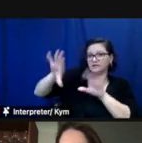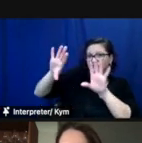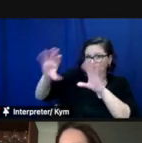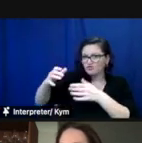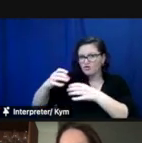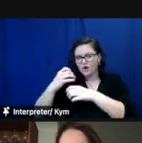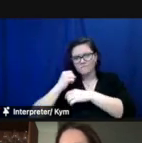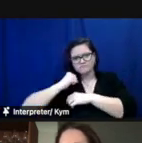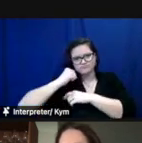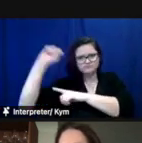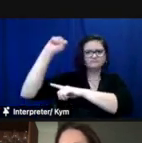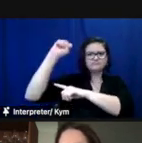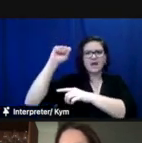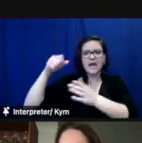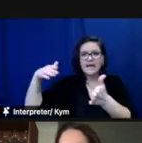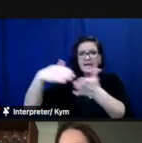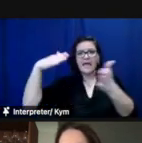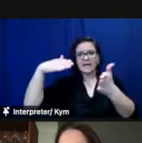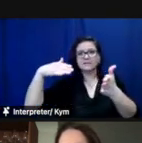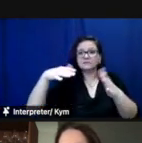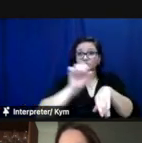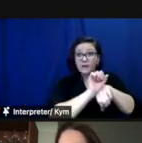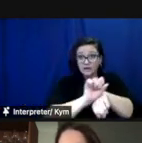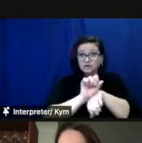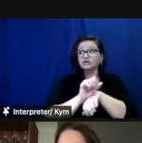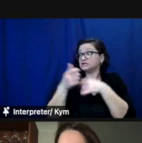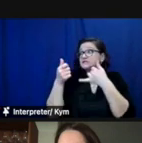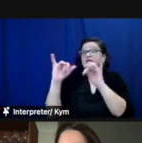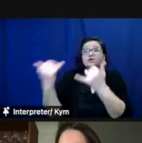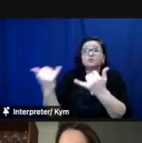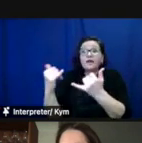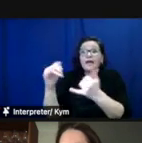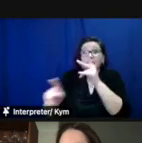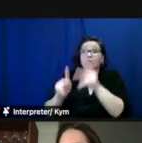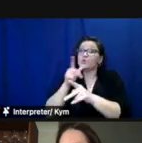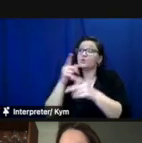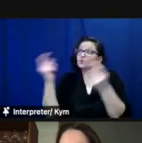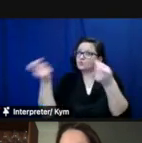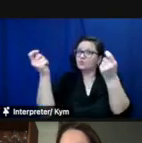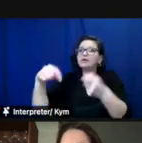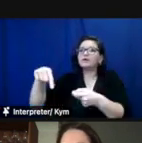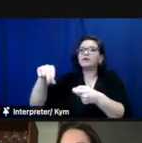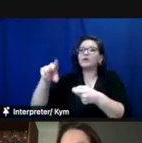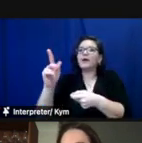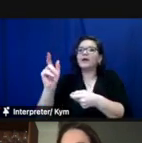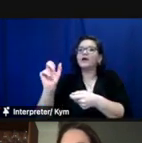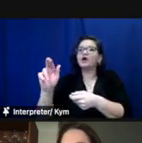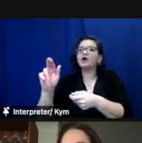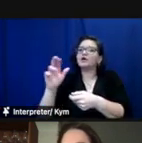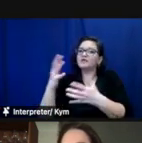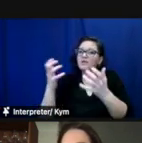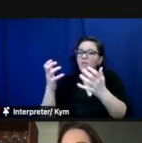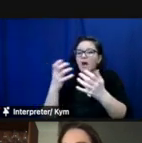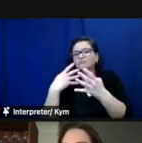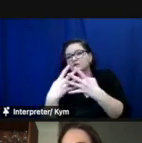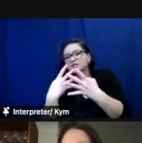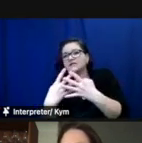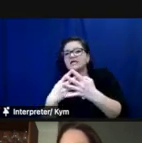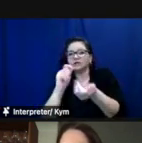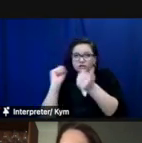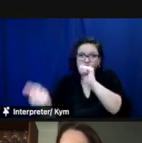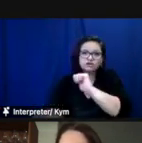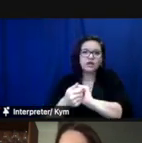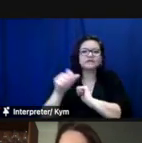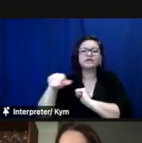so even today, people who are Quakers, they usually advocate for prison reform and other social justice issues.